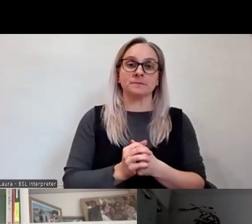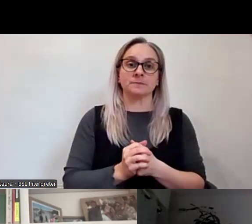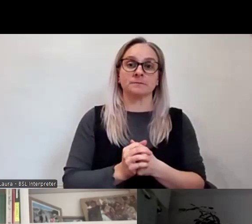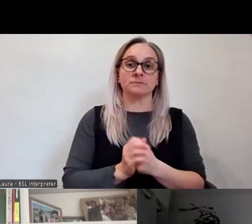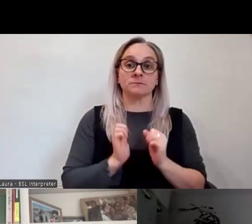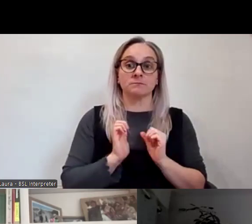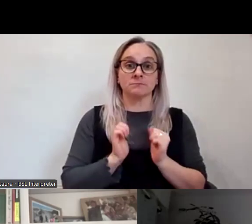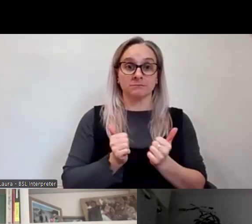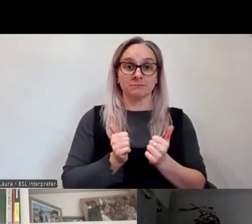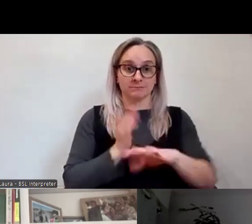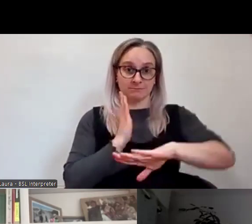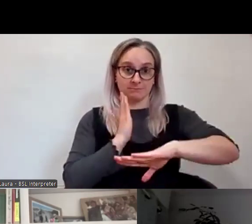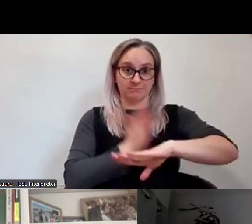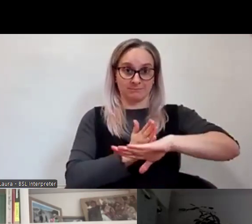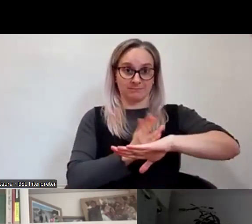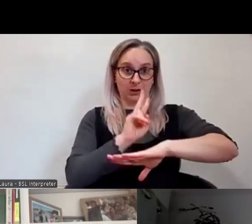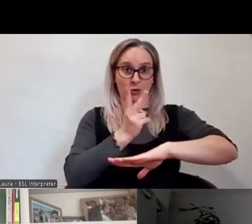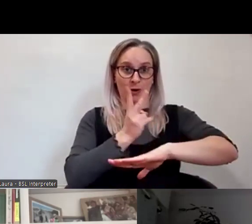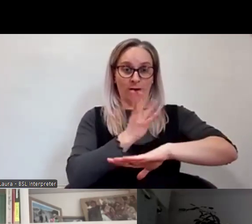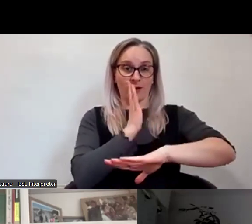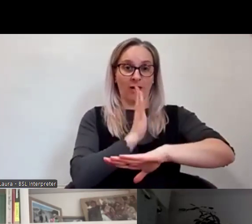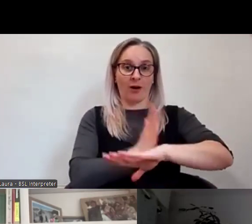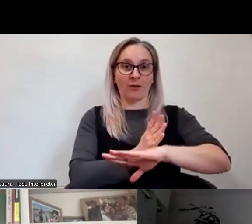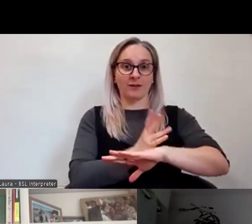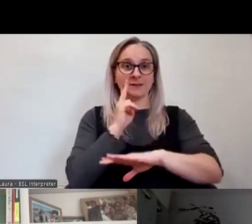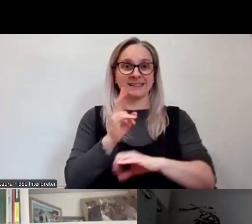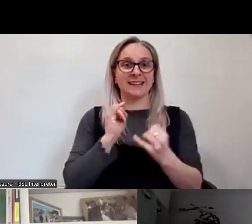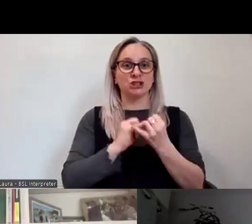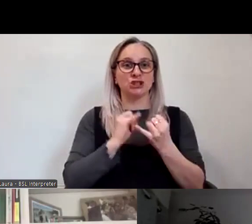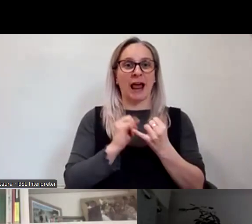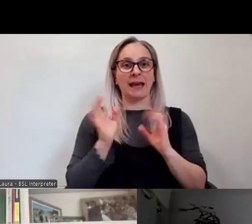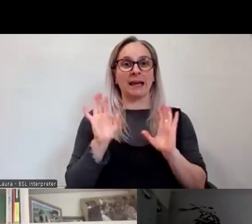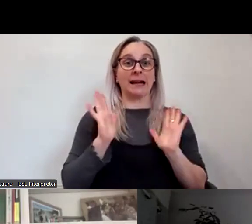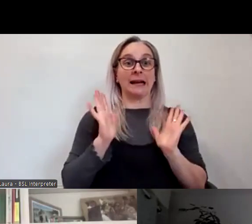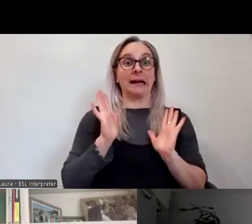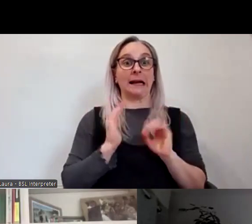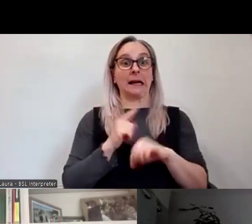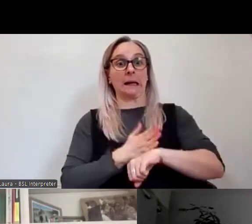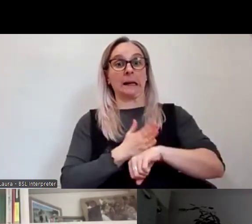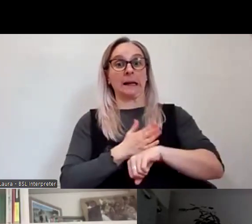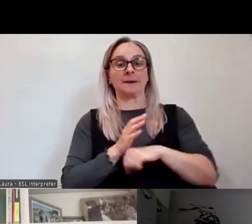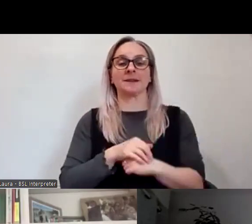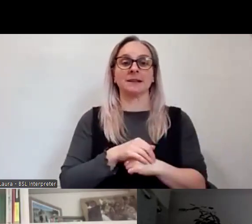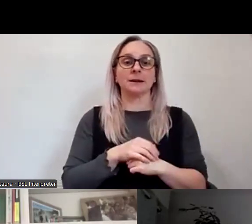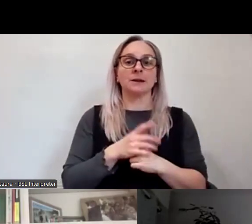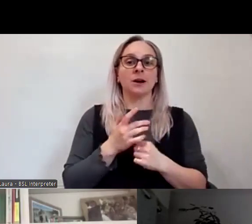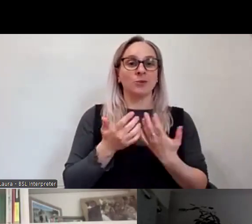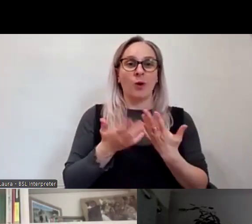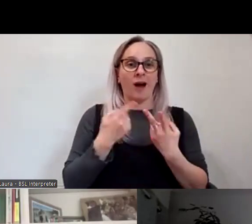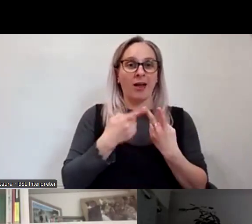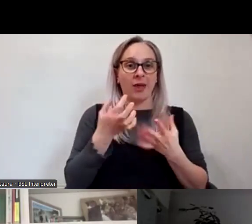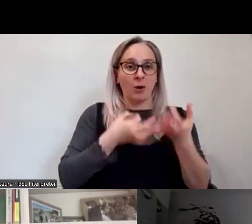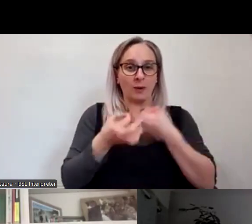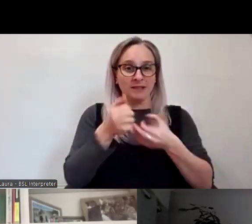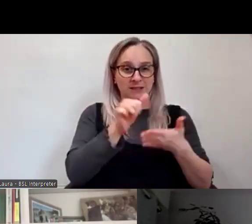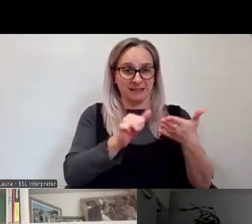Okay, we are at time. It's 2 o'clock. I can see Shelley waving at me. Josh and others who I might not have got to in